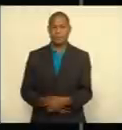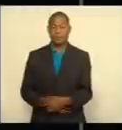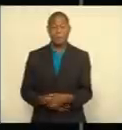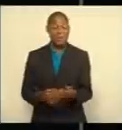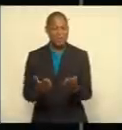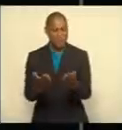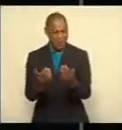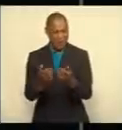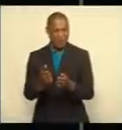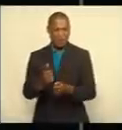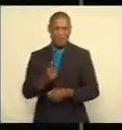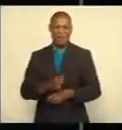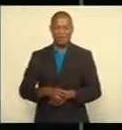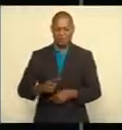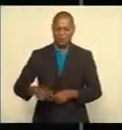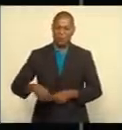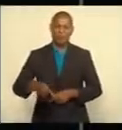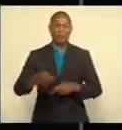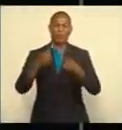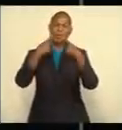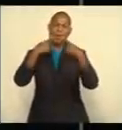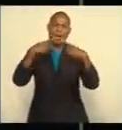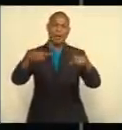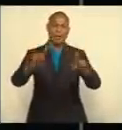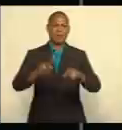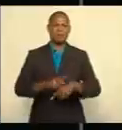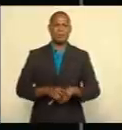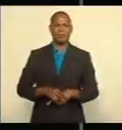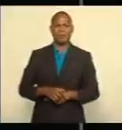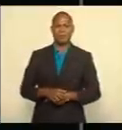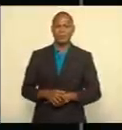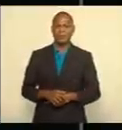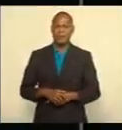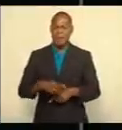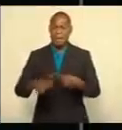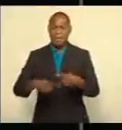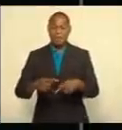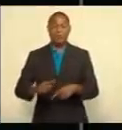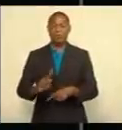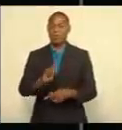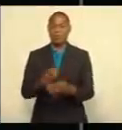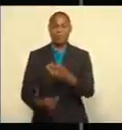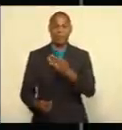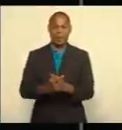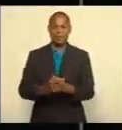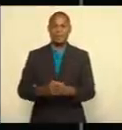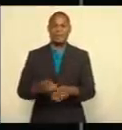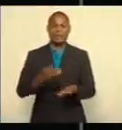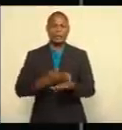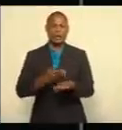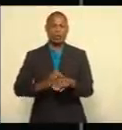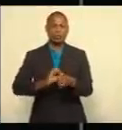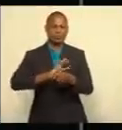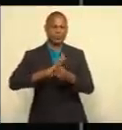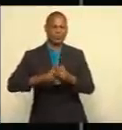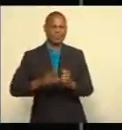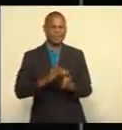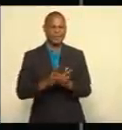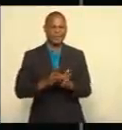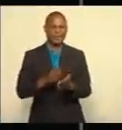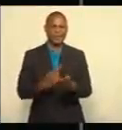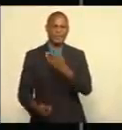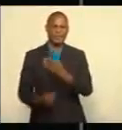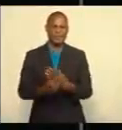Welcome back. We continue today's announcement of, we continue coverage of today's announcement of a new case of COVID-19. And we now join